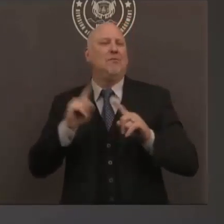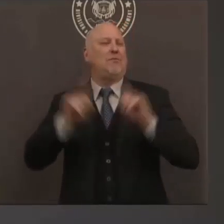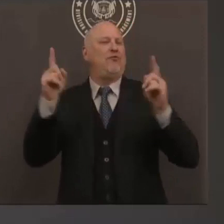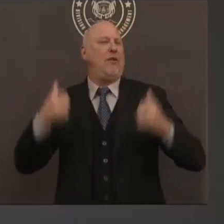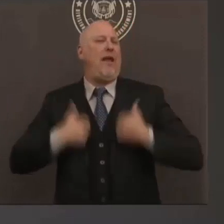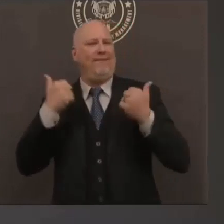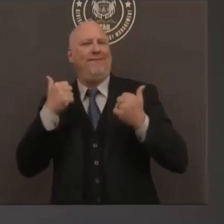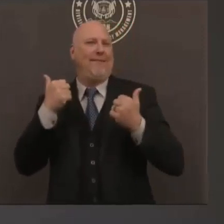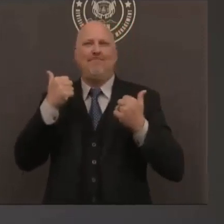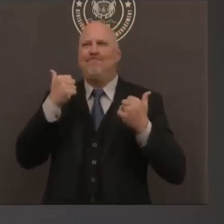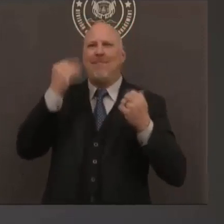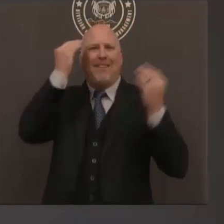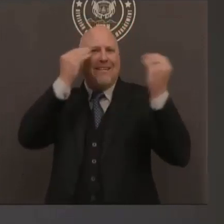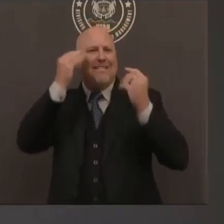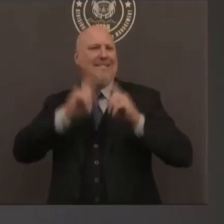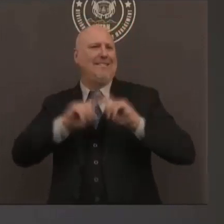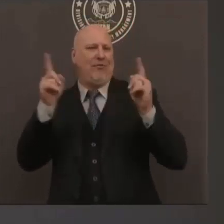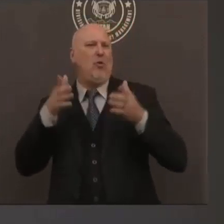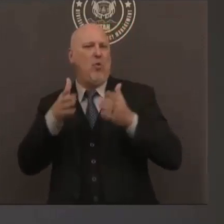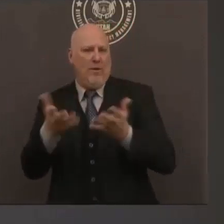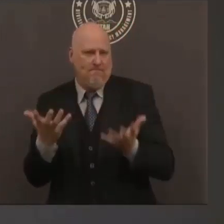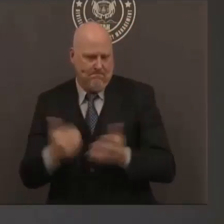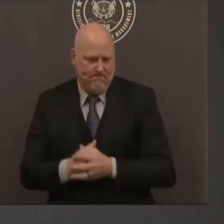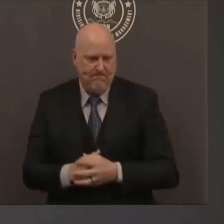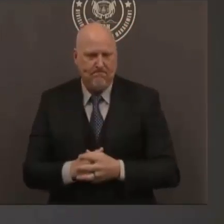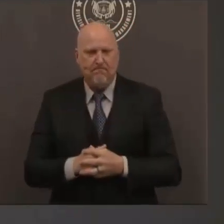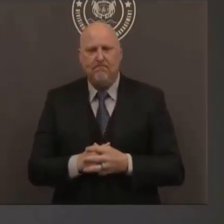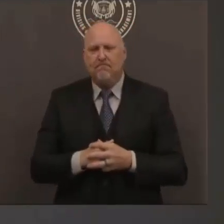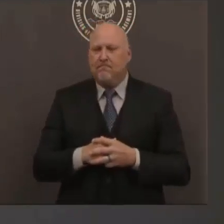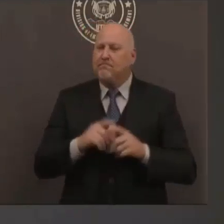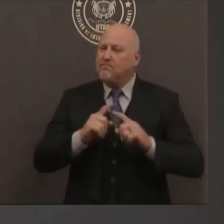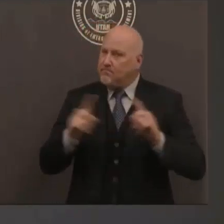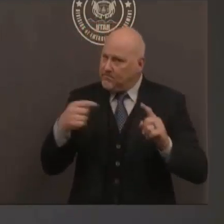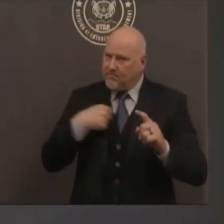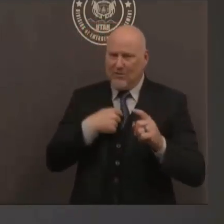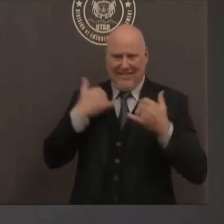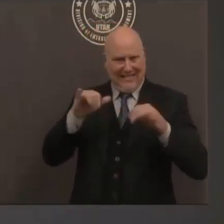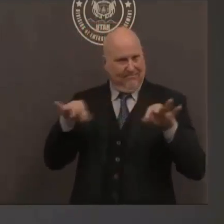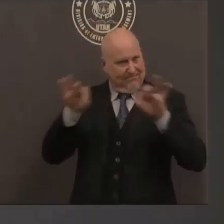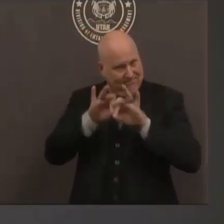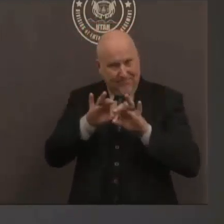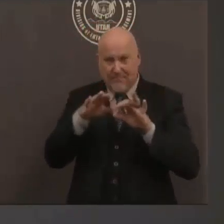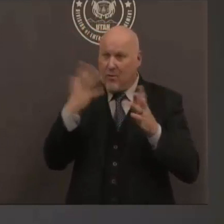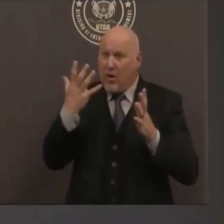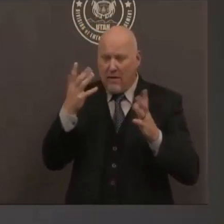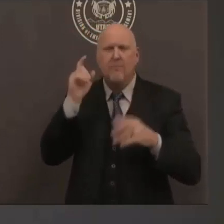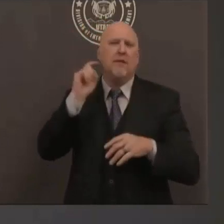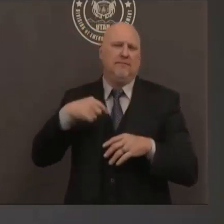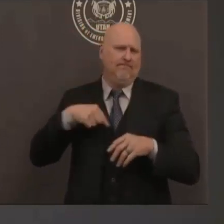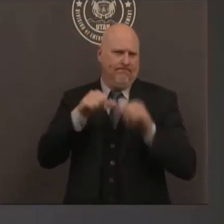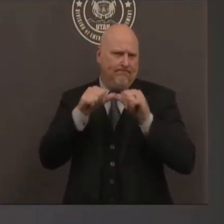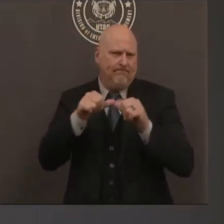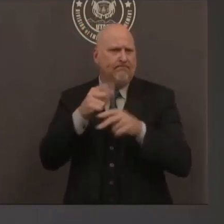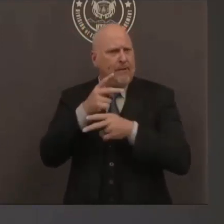and even though we still need to be cautious, we'll have a new normal and back to full activity.